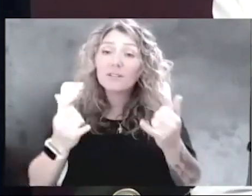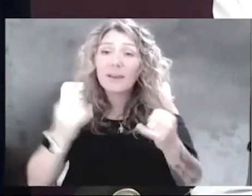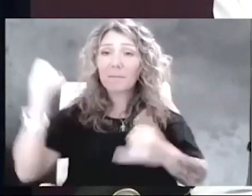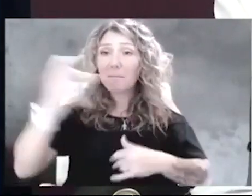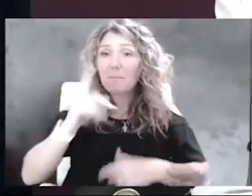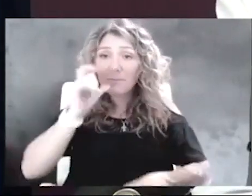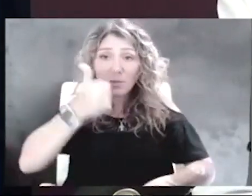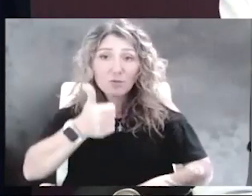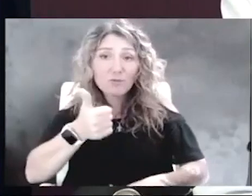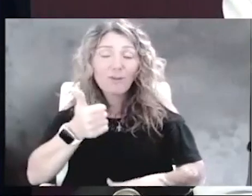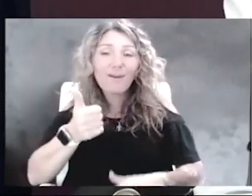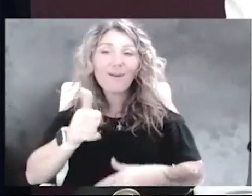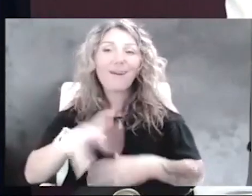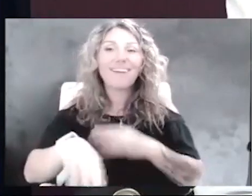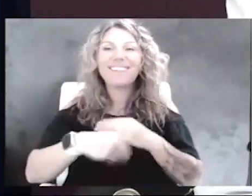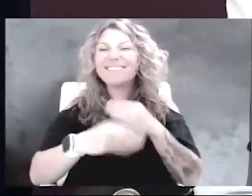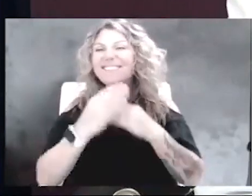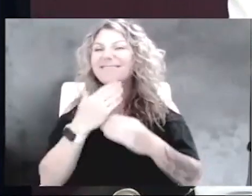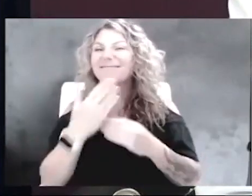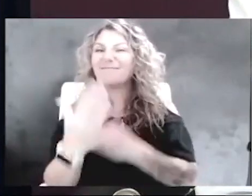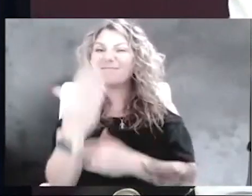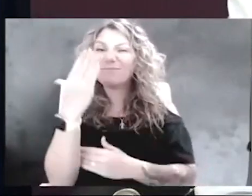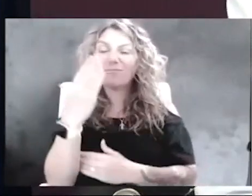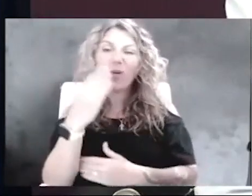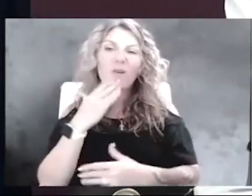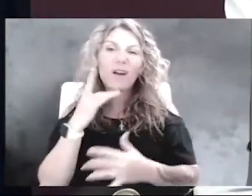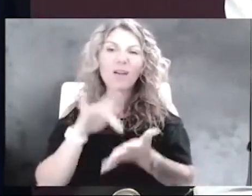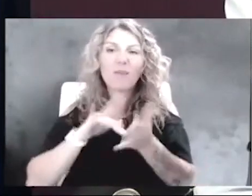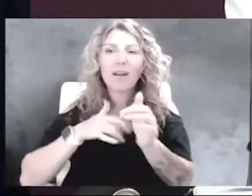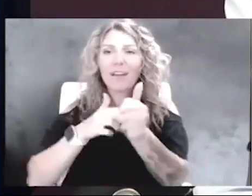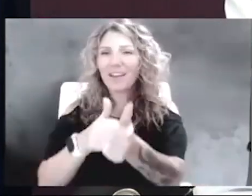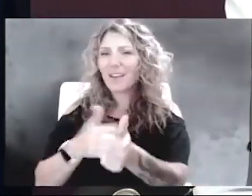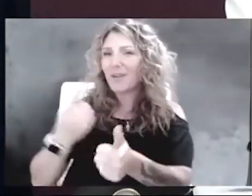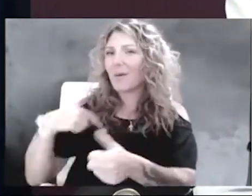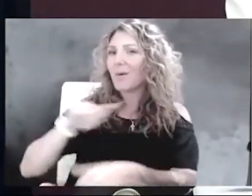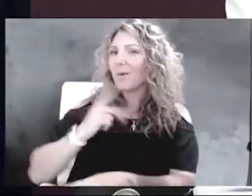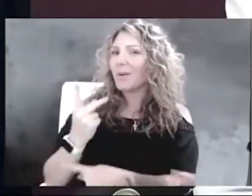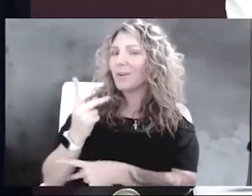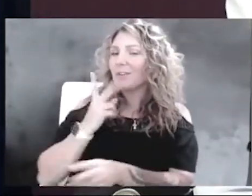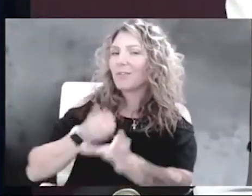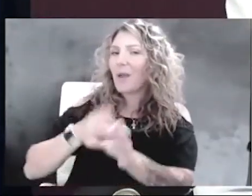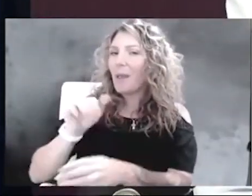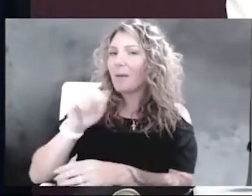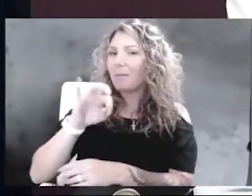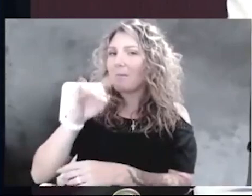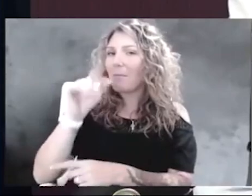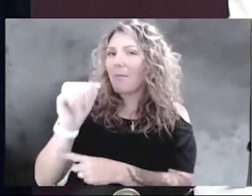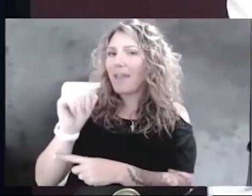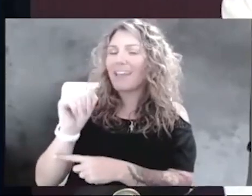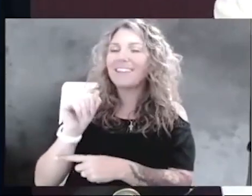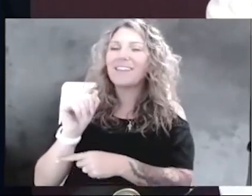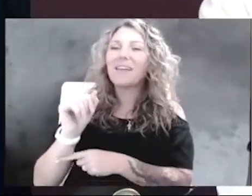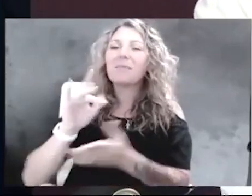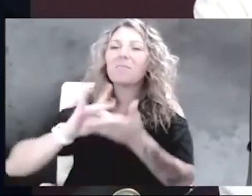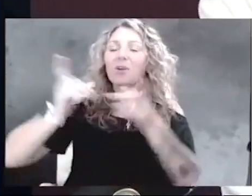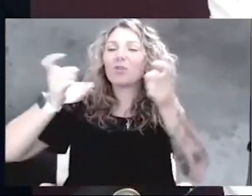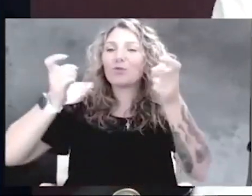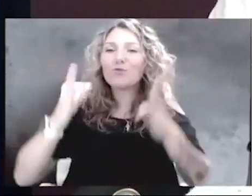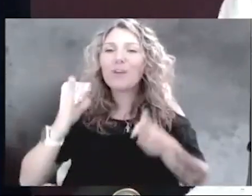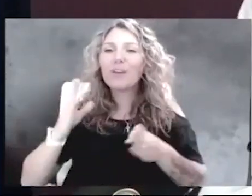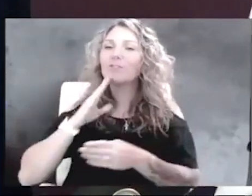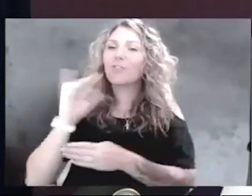medical update. Jess and I are joined by Amanda Cackler, the Director of Infection Prevention Control, on what you need to do to stay